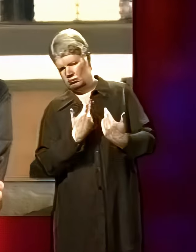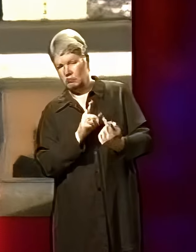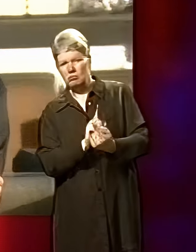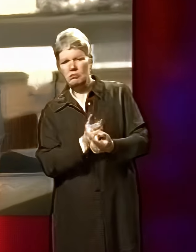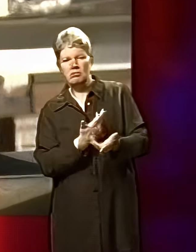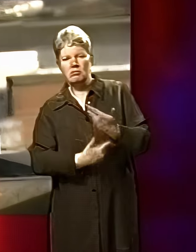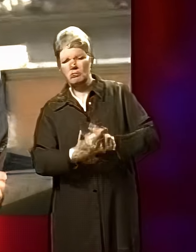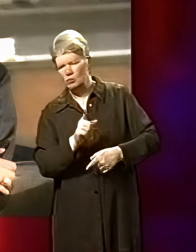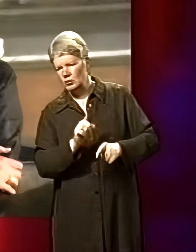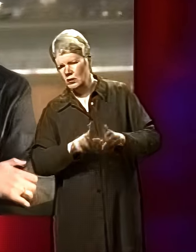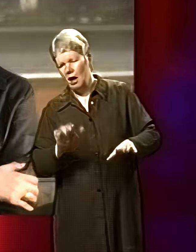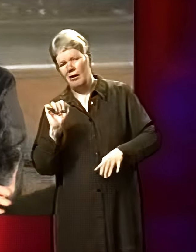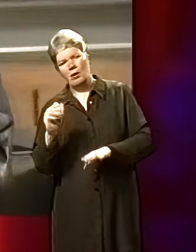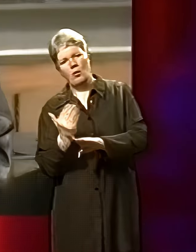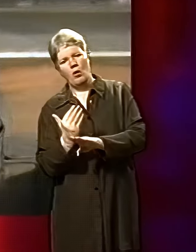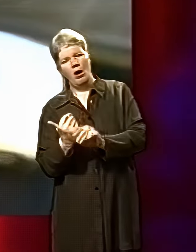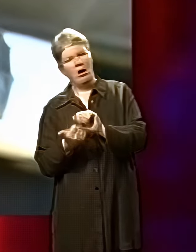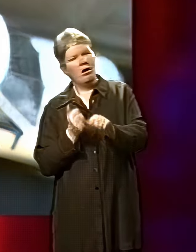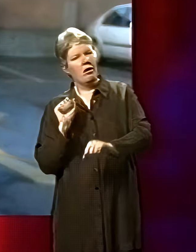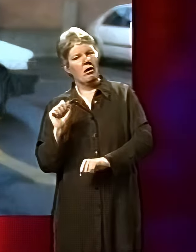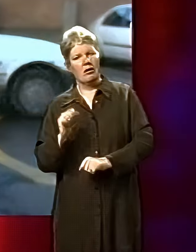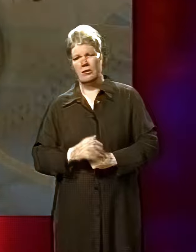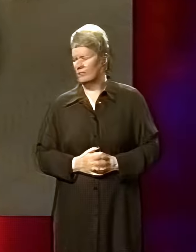about life under dolphin.